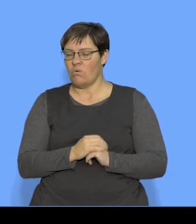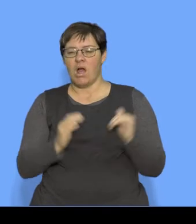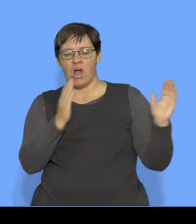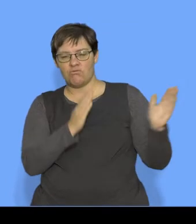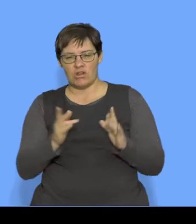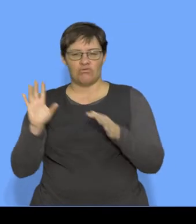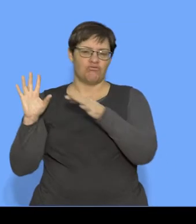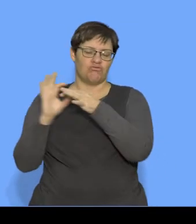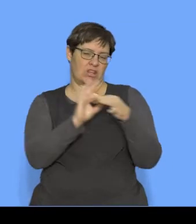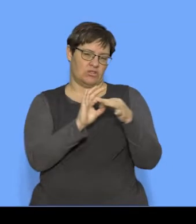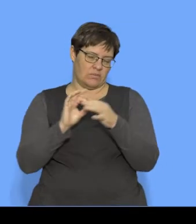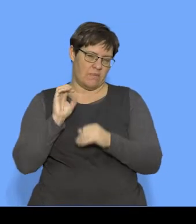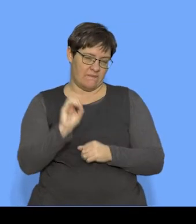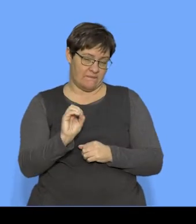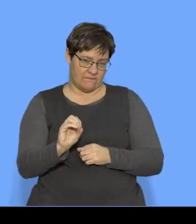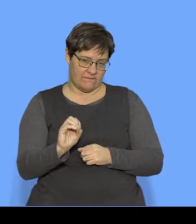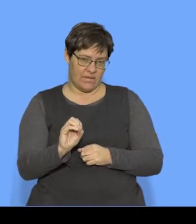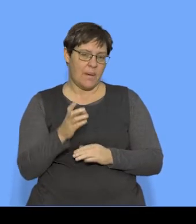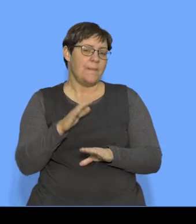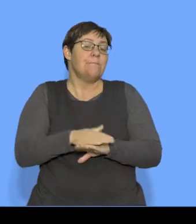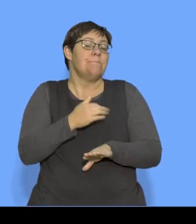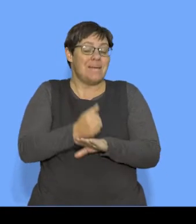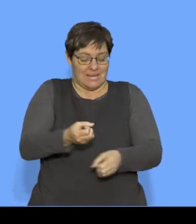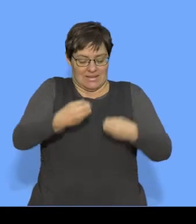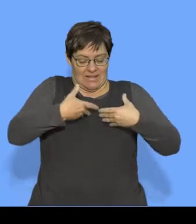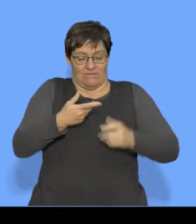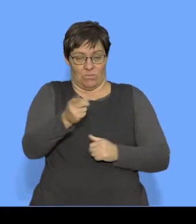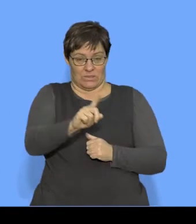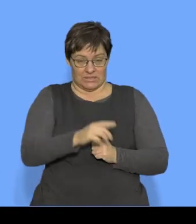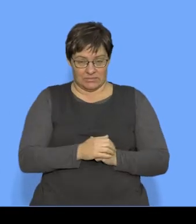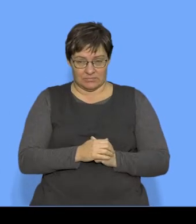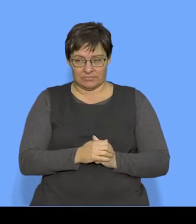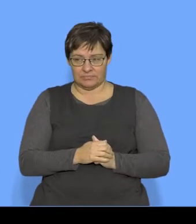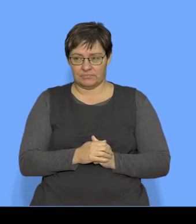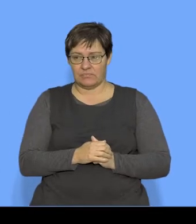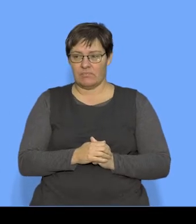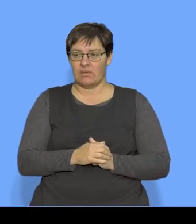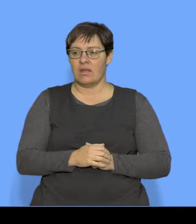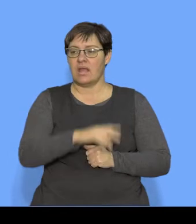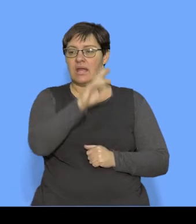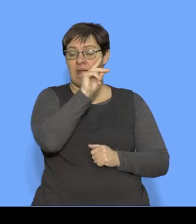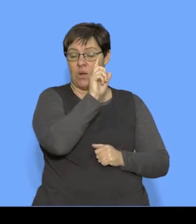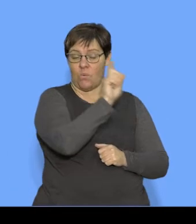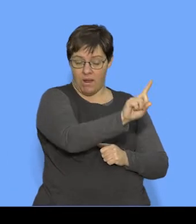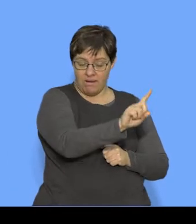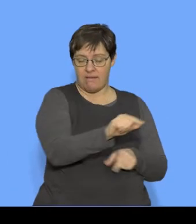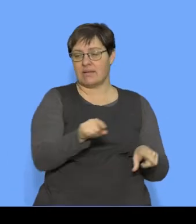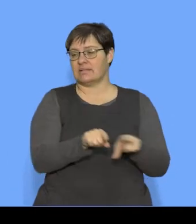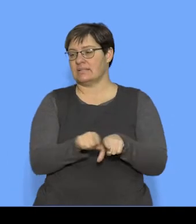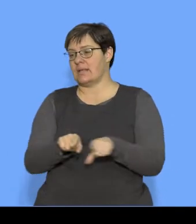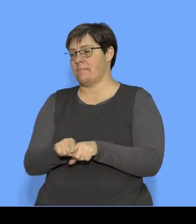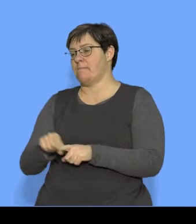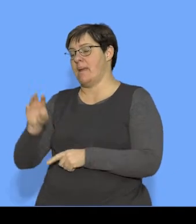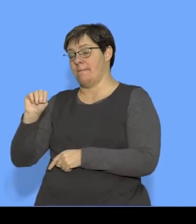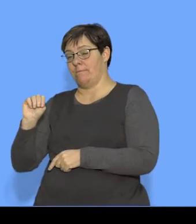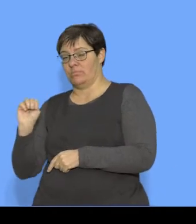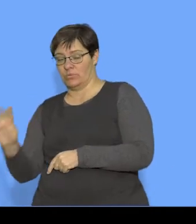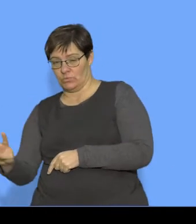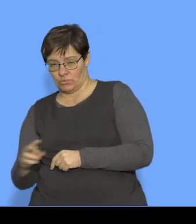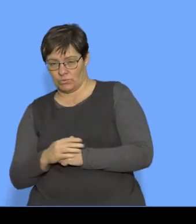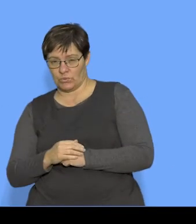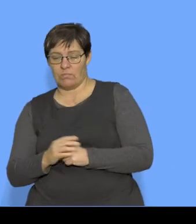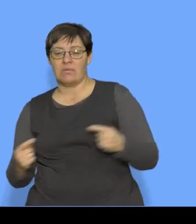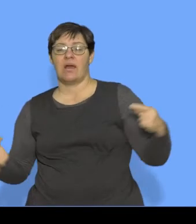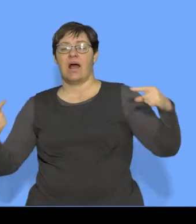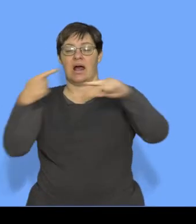arrangements and these relationships based on what we are given, right? So I know K1 is equals to M2. I said